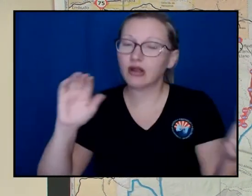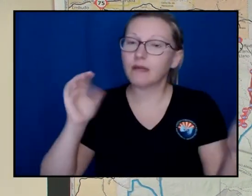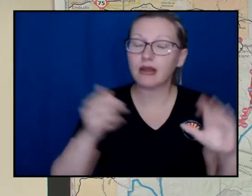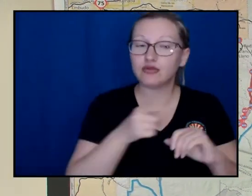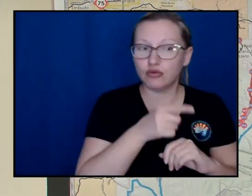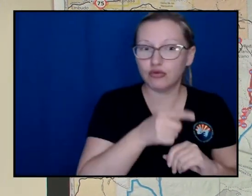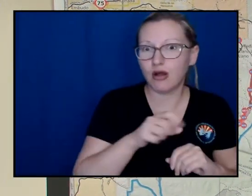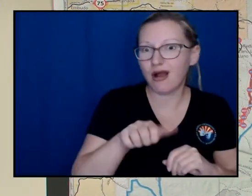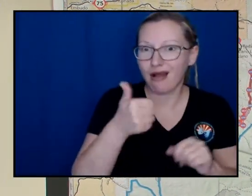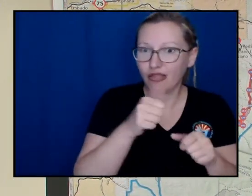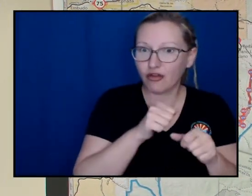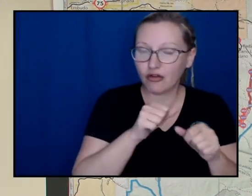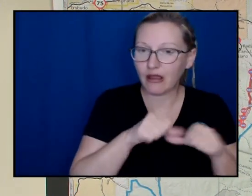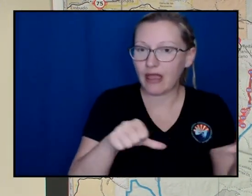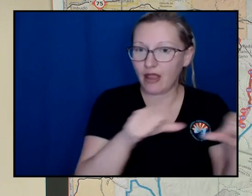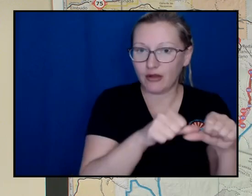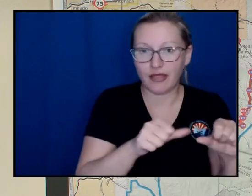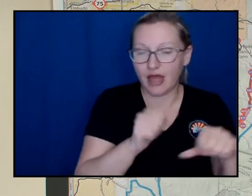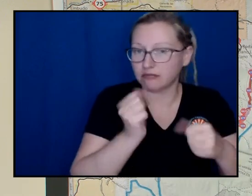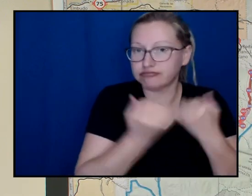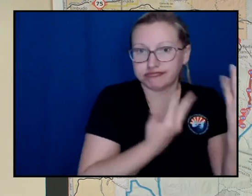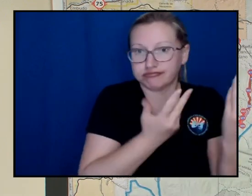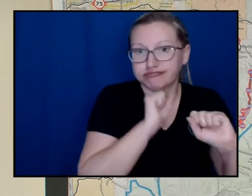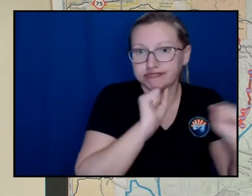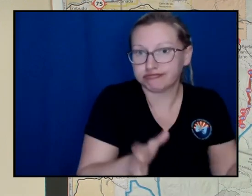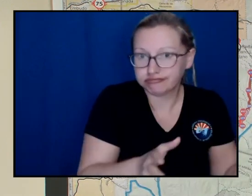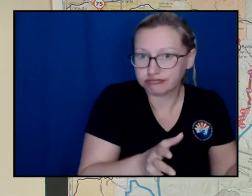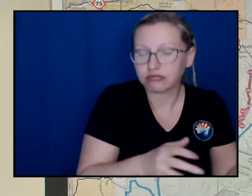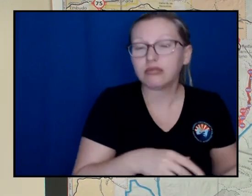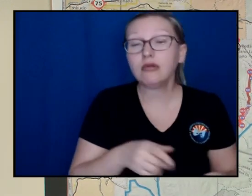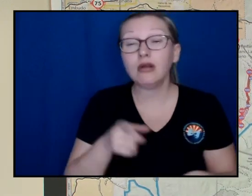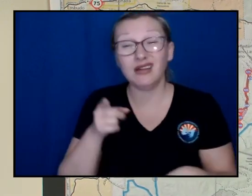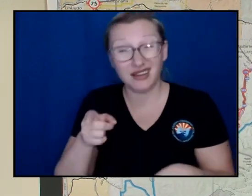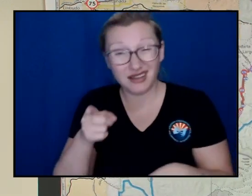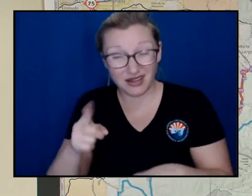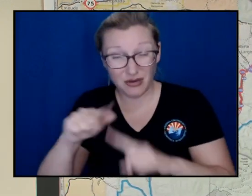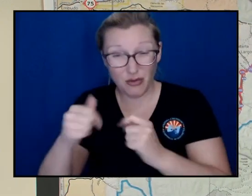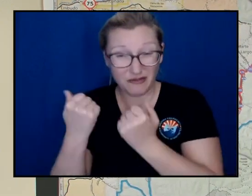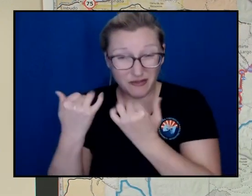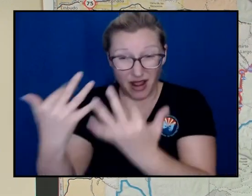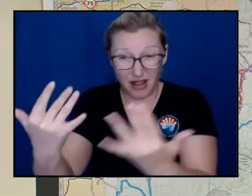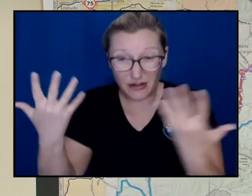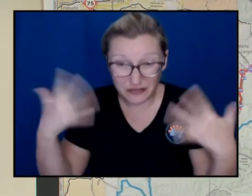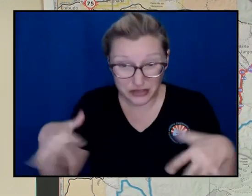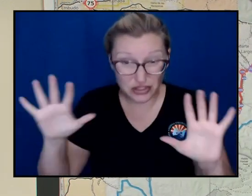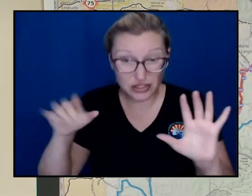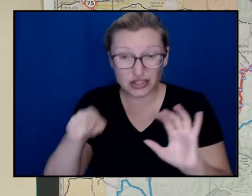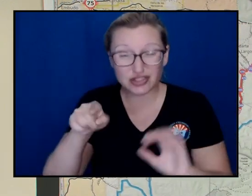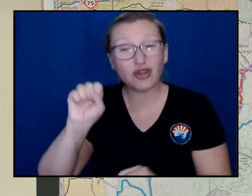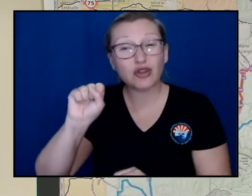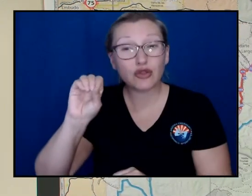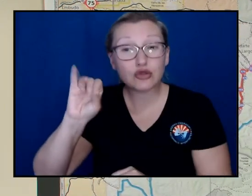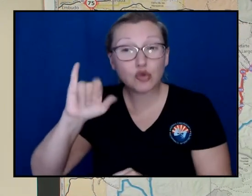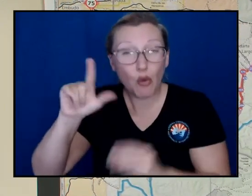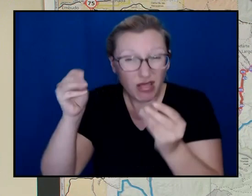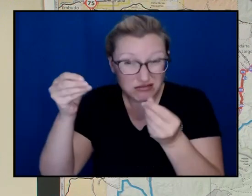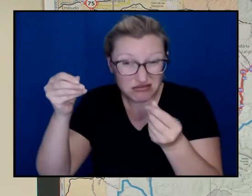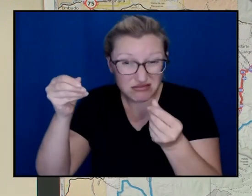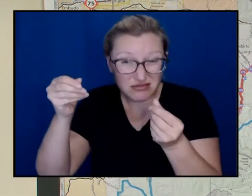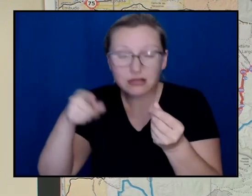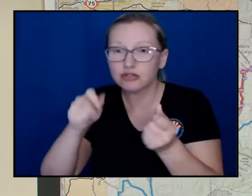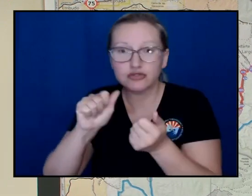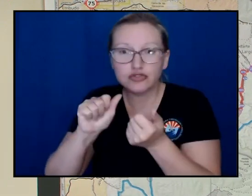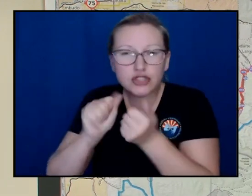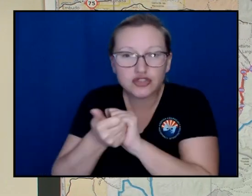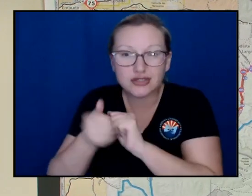by fire. What happens is that soil almost changes at a chemical